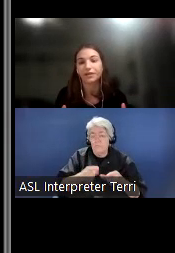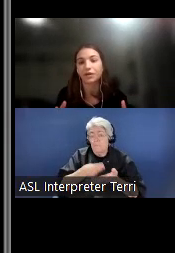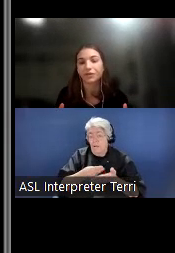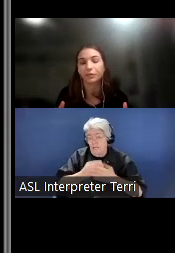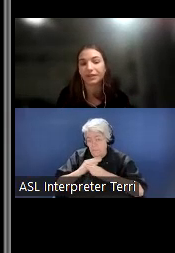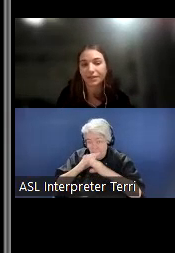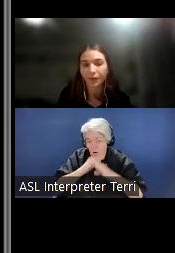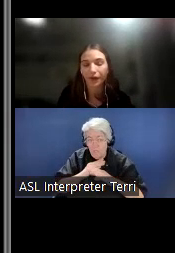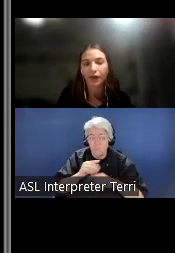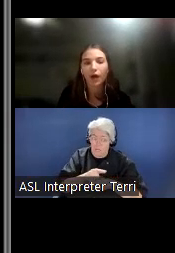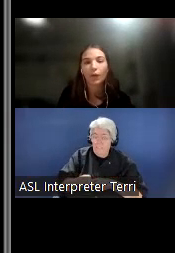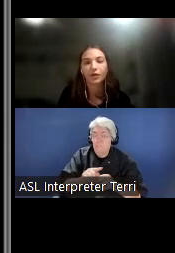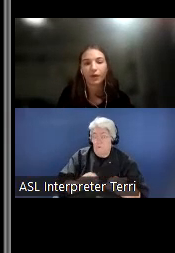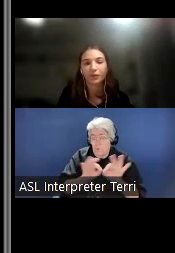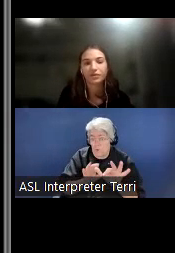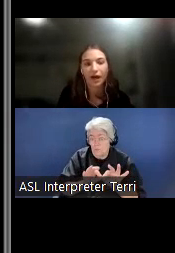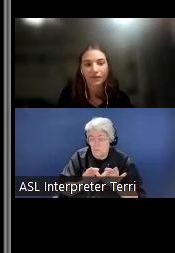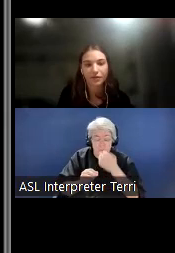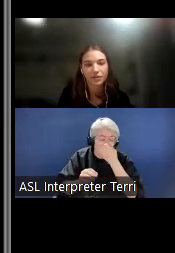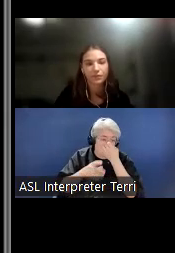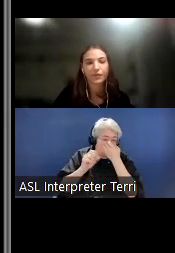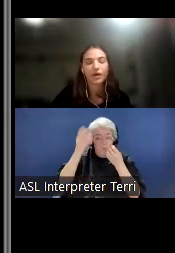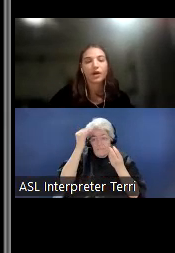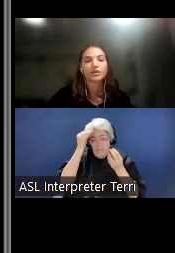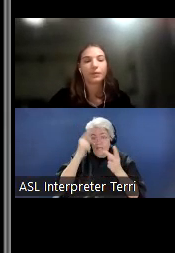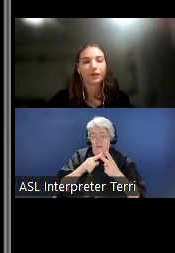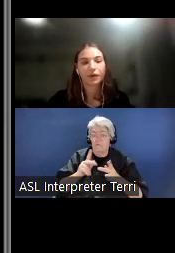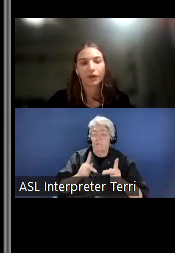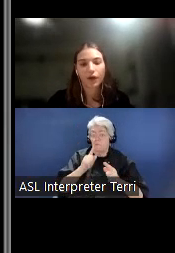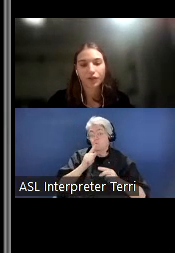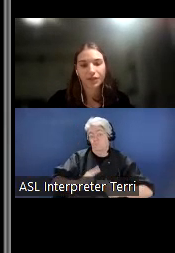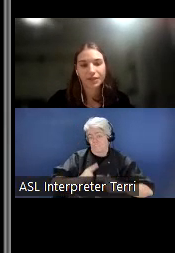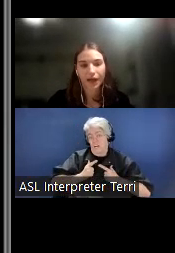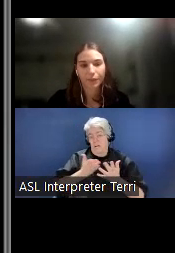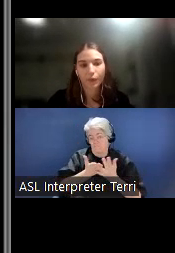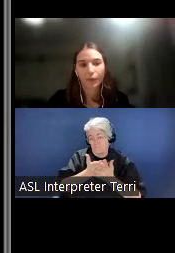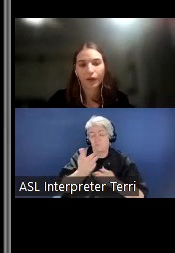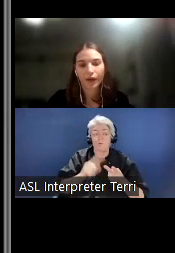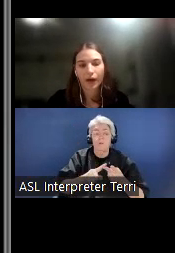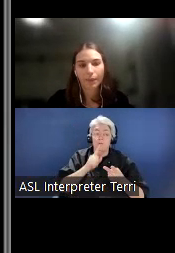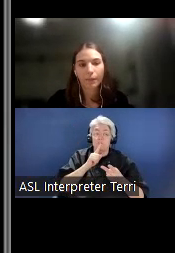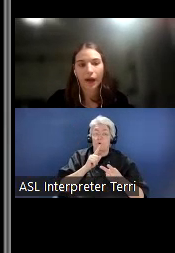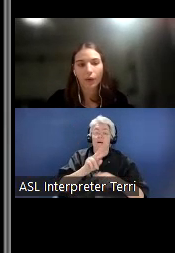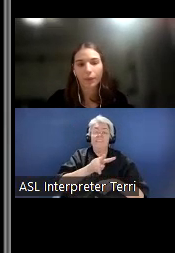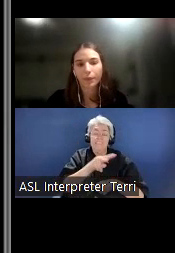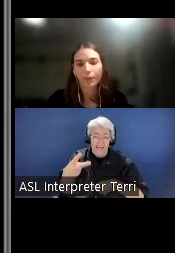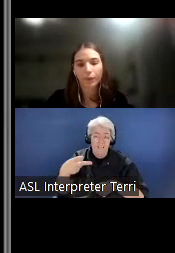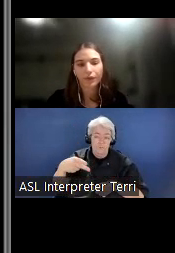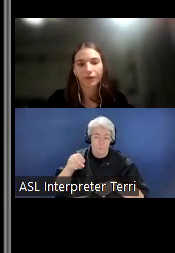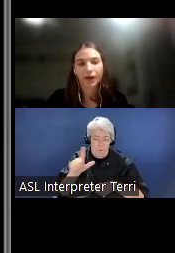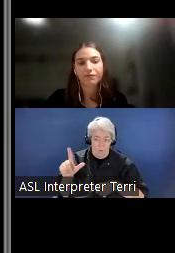are important things to also be considering when you're working with survivors. So I'm going to launch a second poll